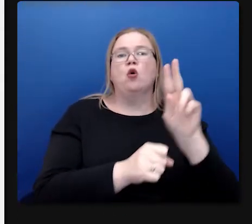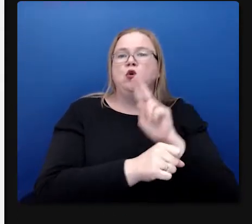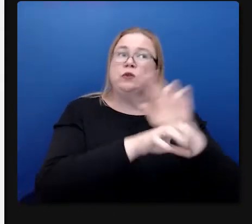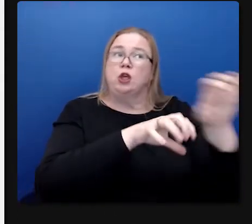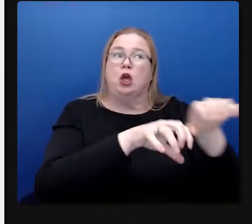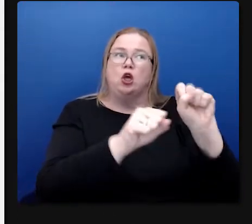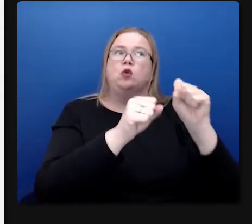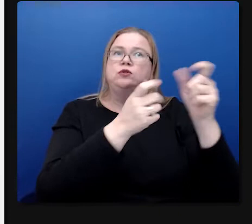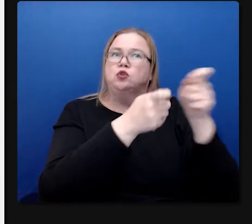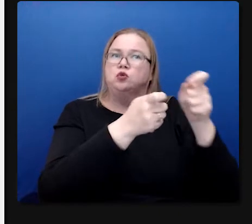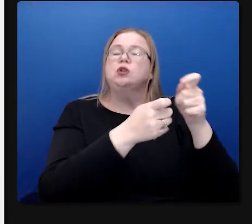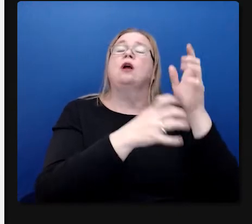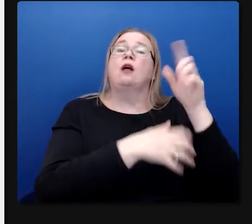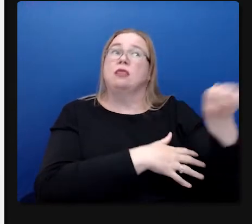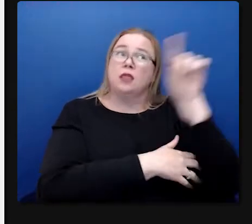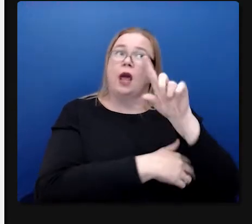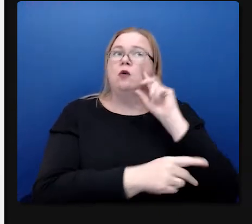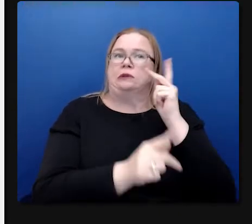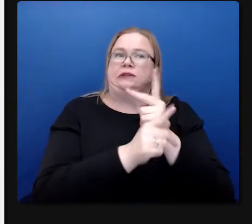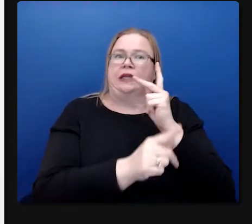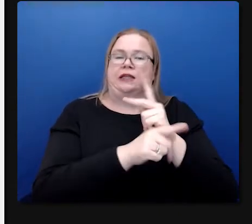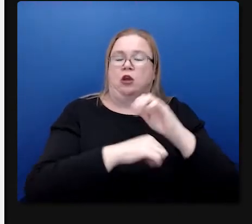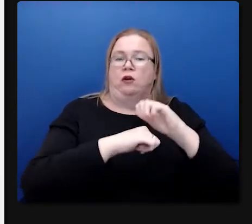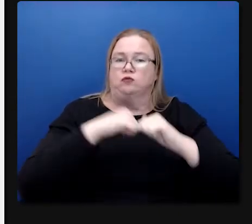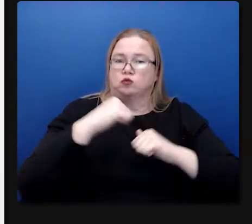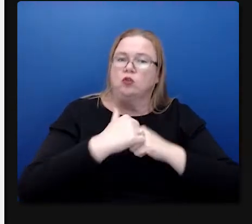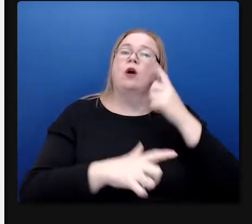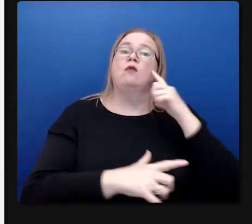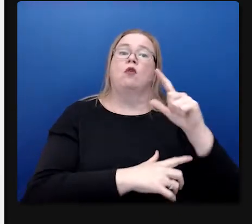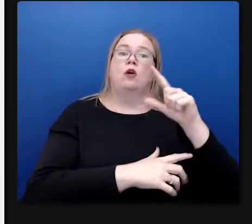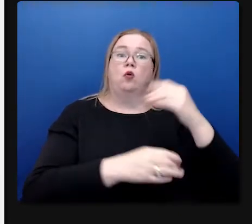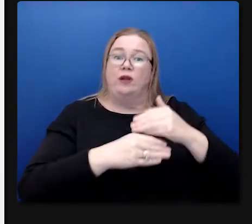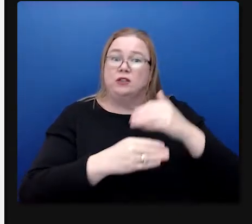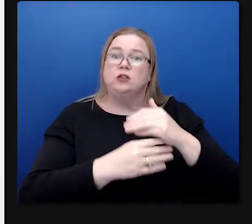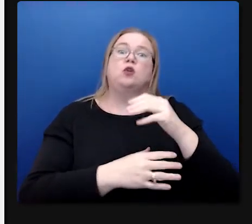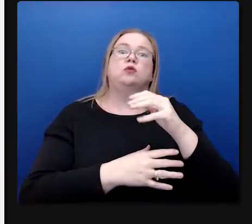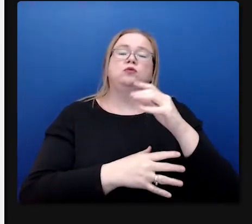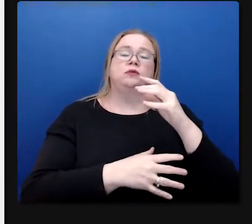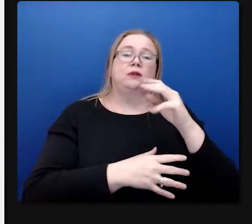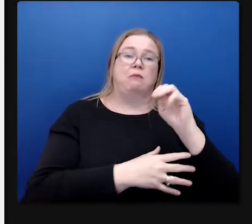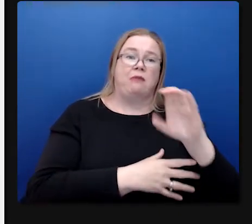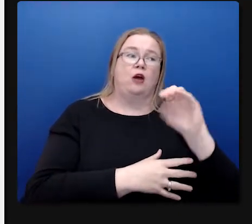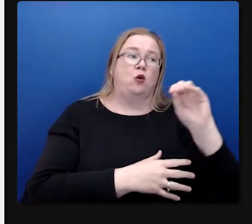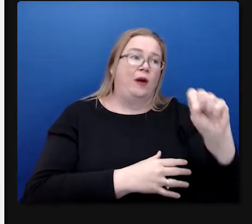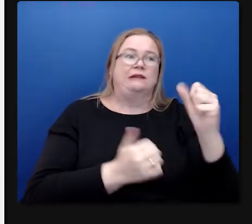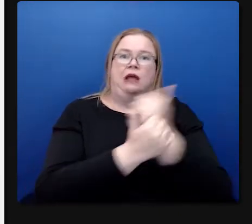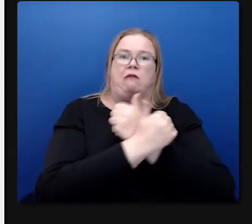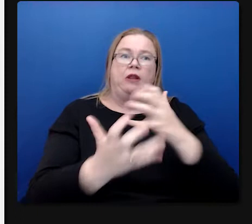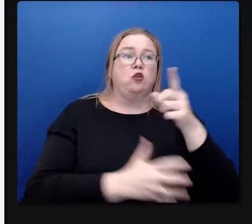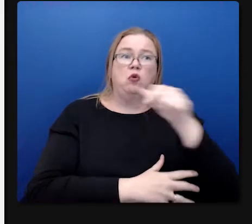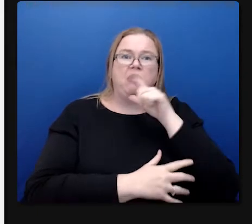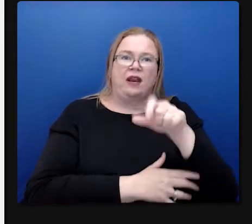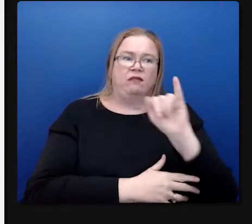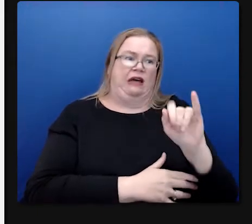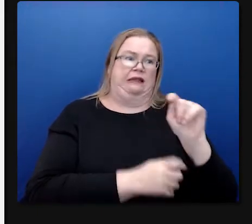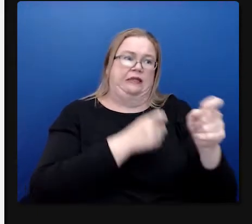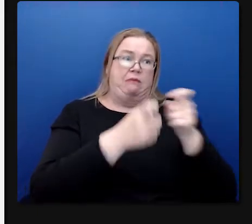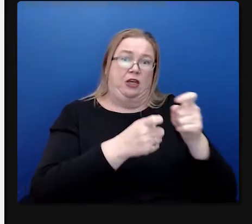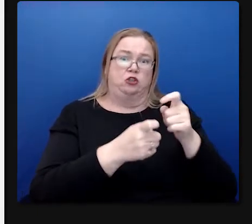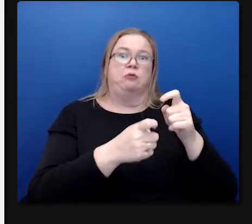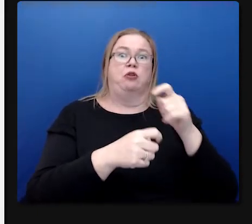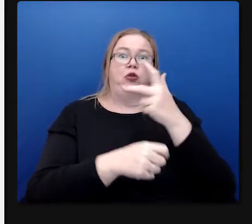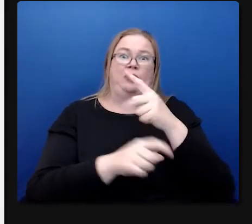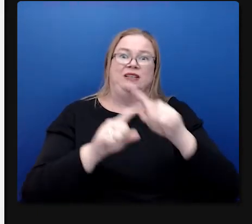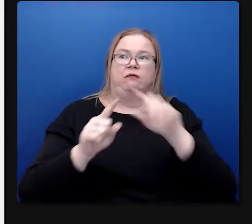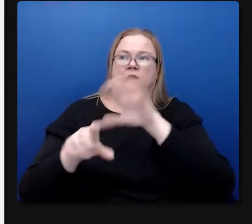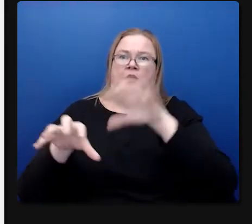a hosted solution, they're going to maintain infrastructure for Windows and Linux and Mac OS, so you don't have to be doing IT management